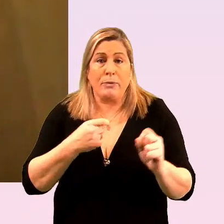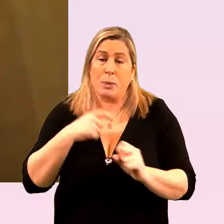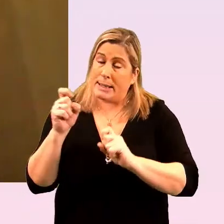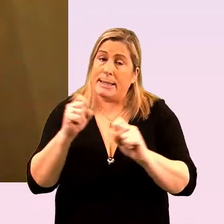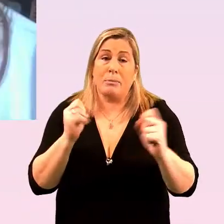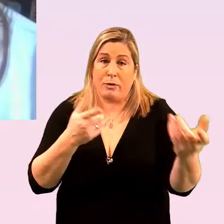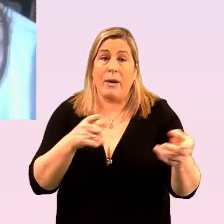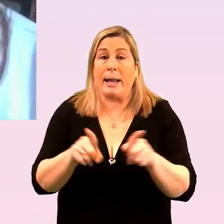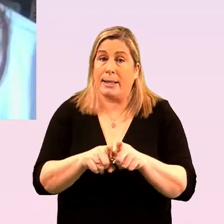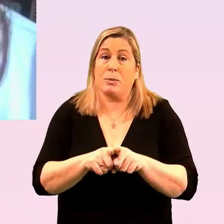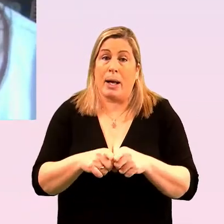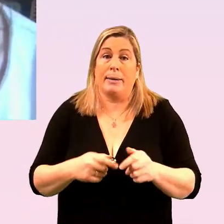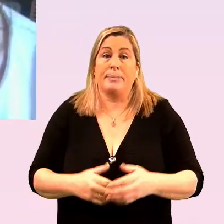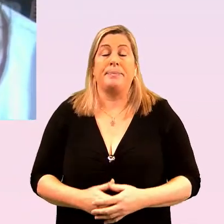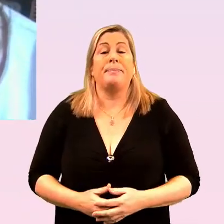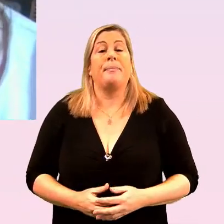that.